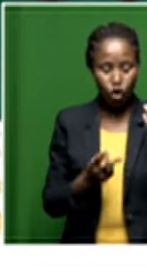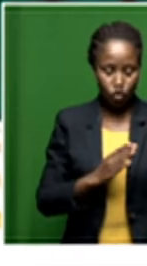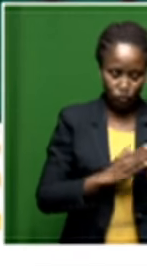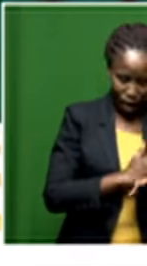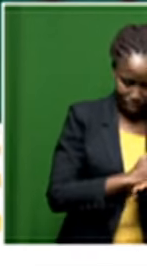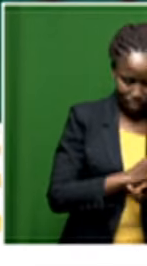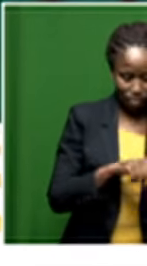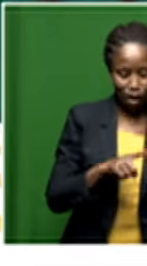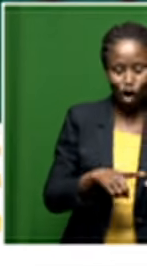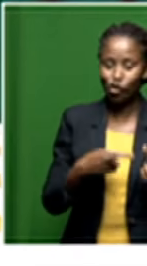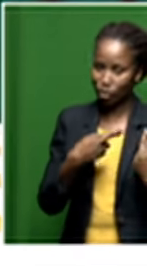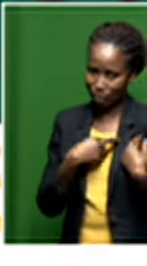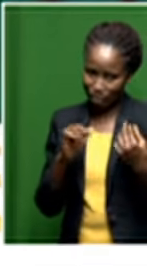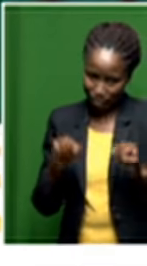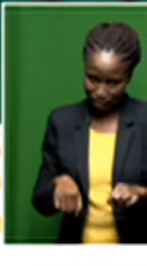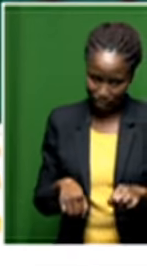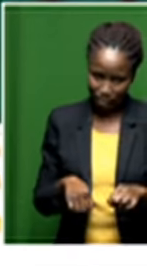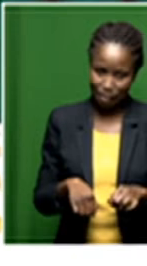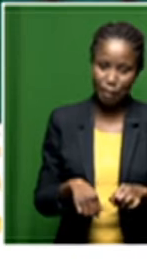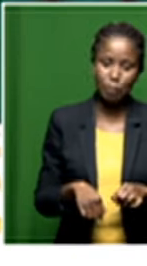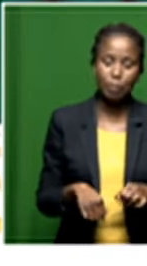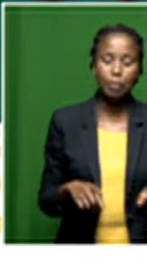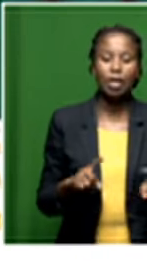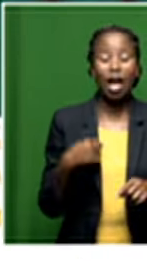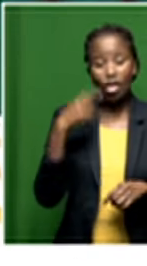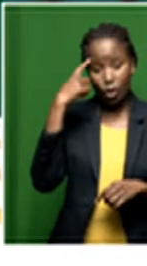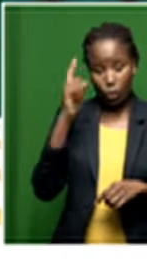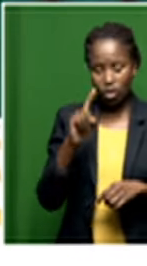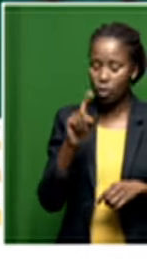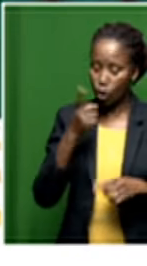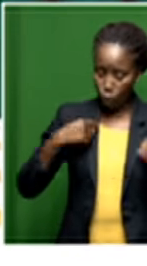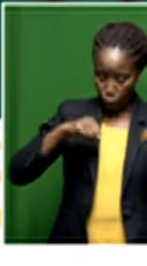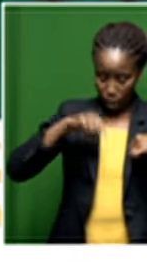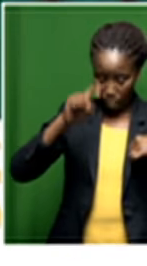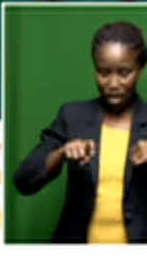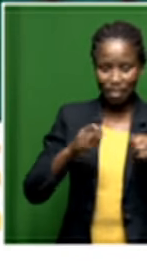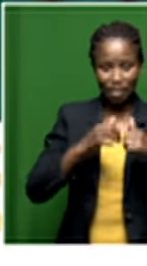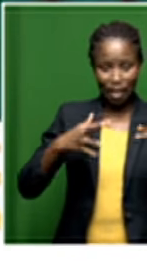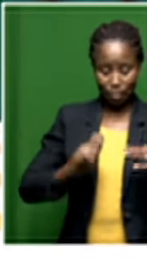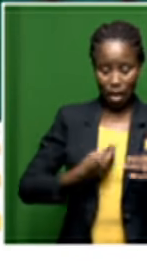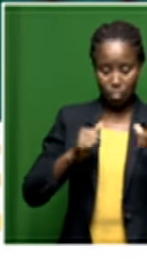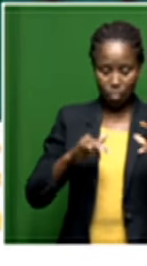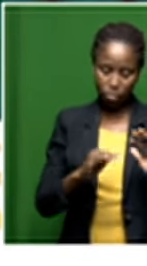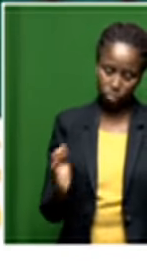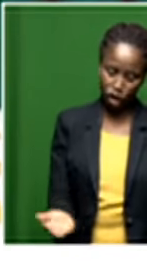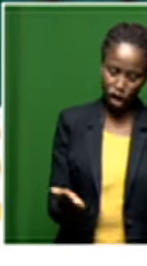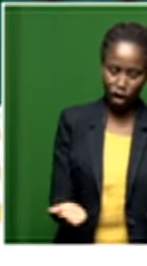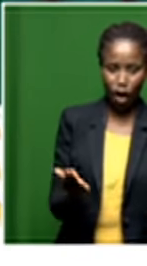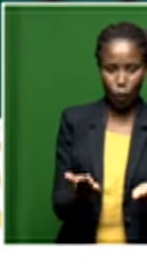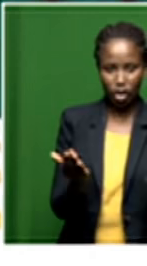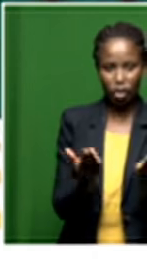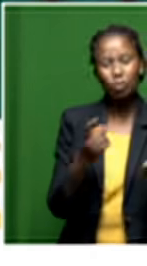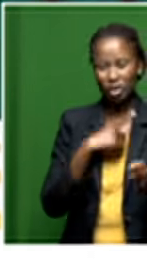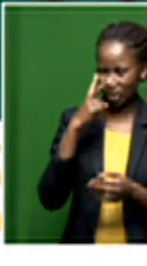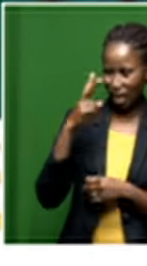responsibility. But I think we should also encourage young people. If you look at some of the